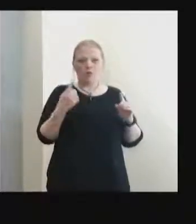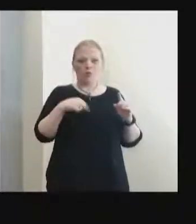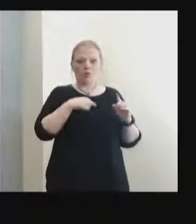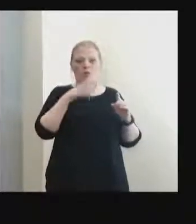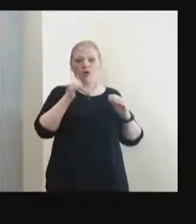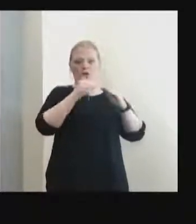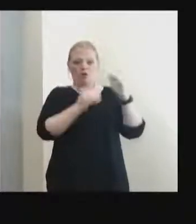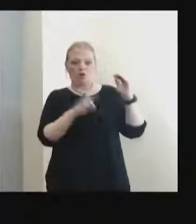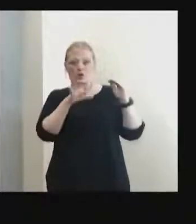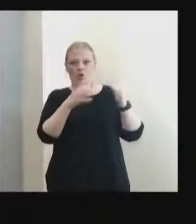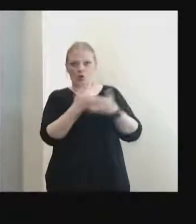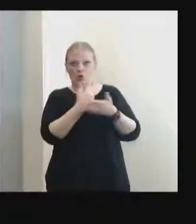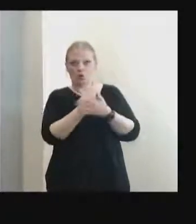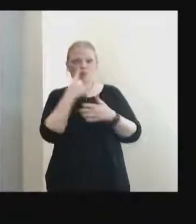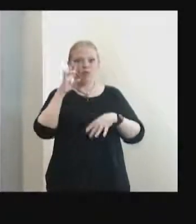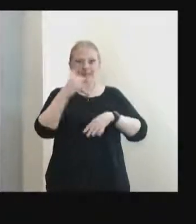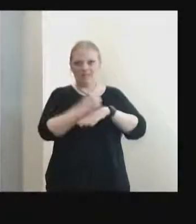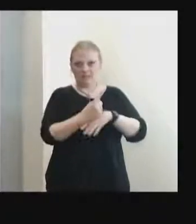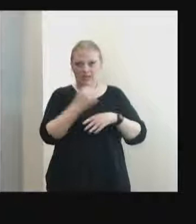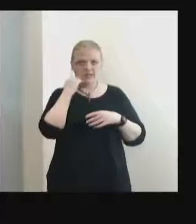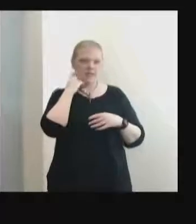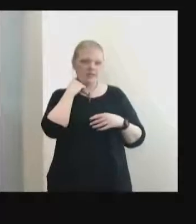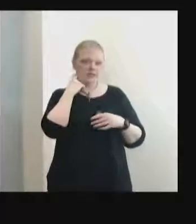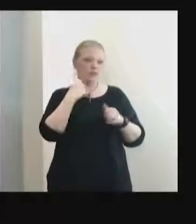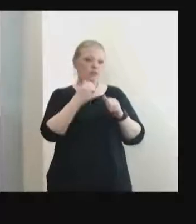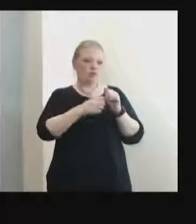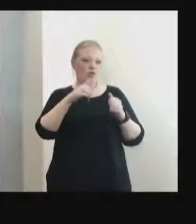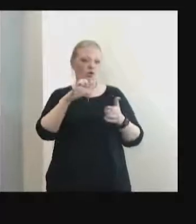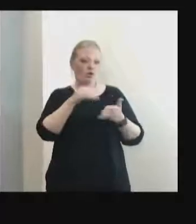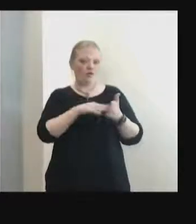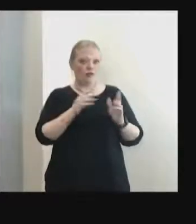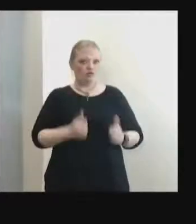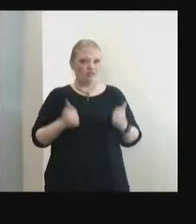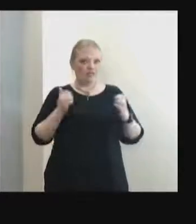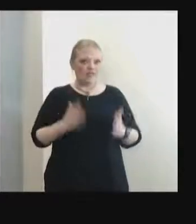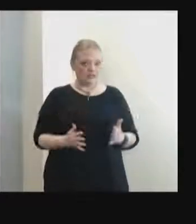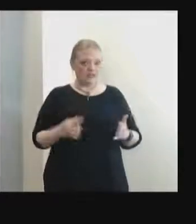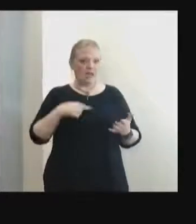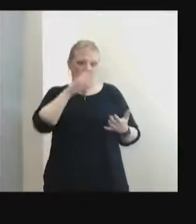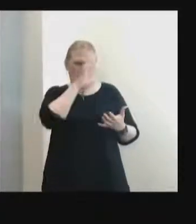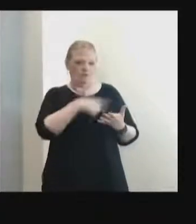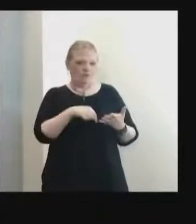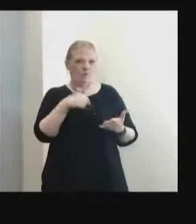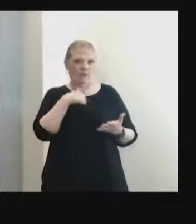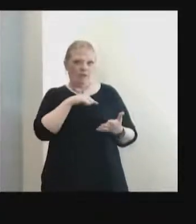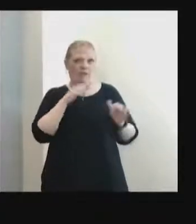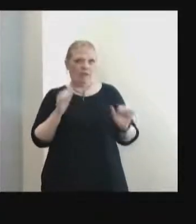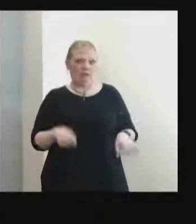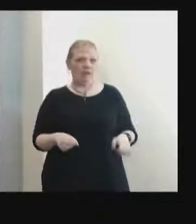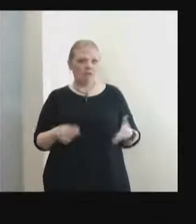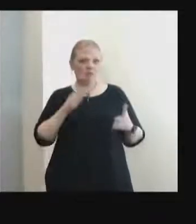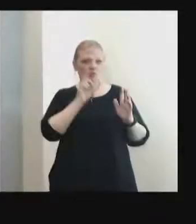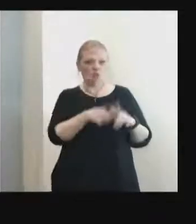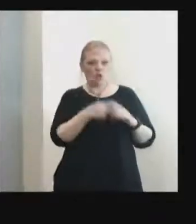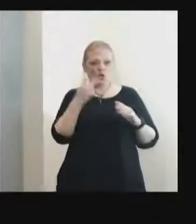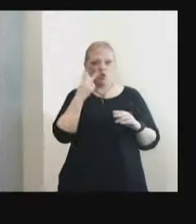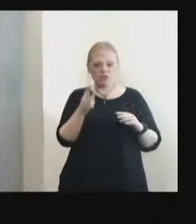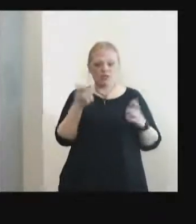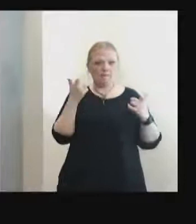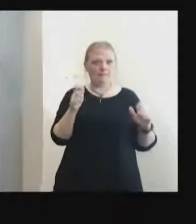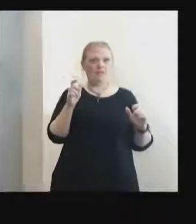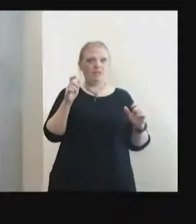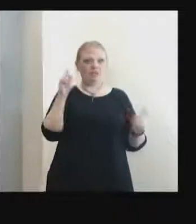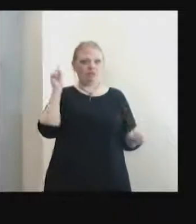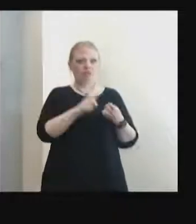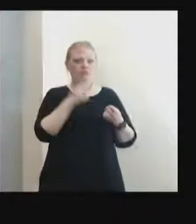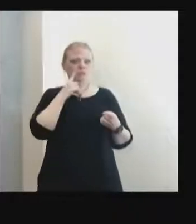cases for a 7-day period per 100,000 residents. I believe we can do it. We're starting to see major drop-off in